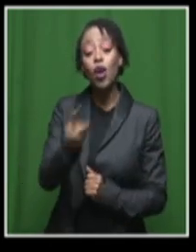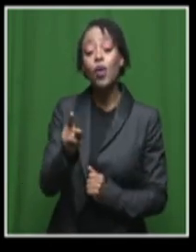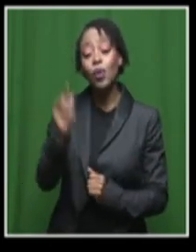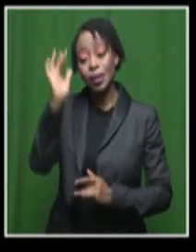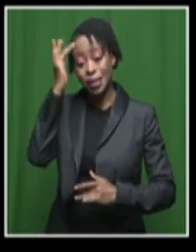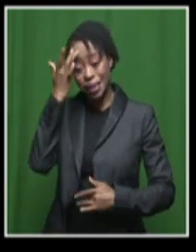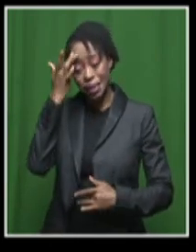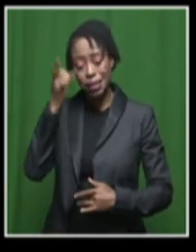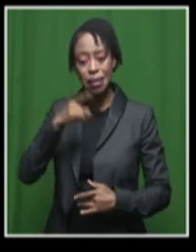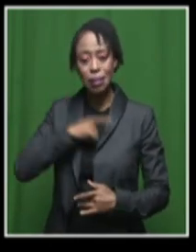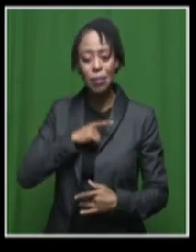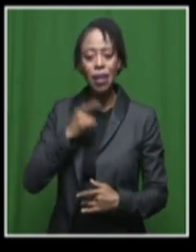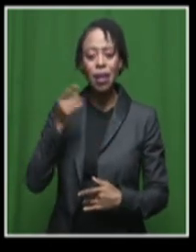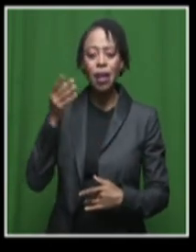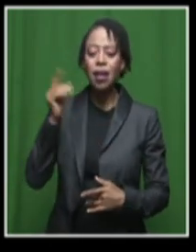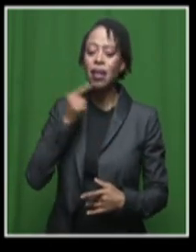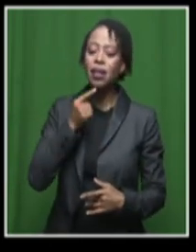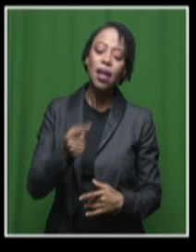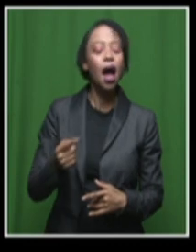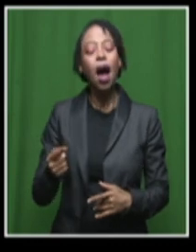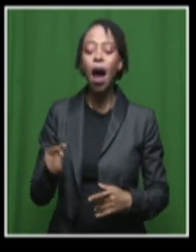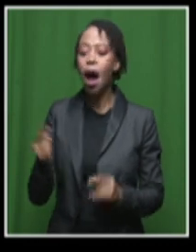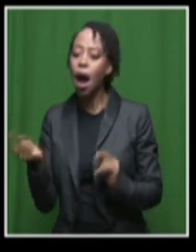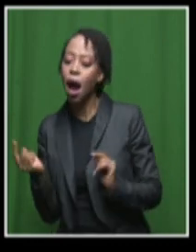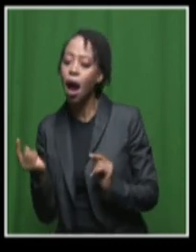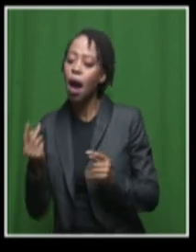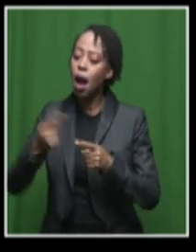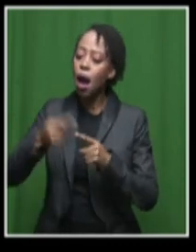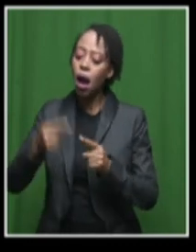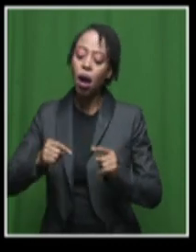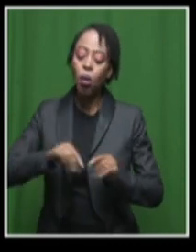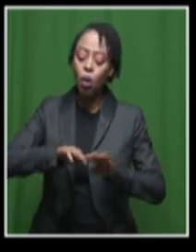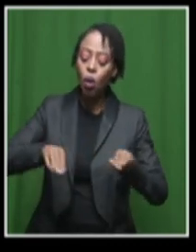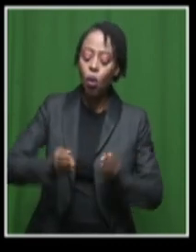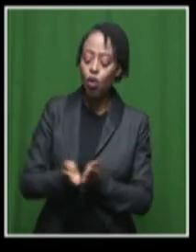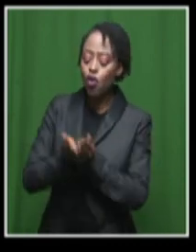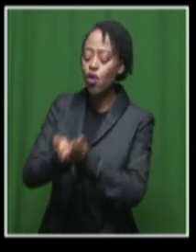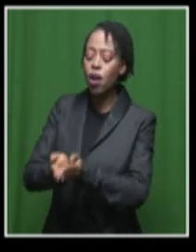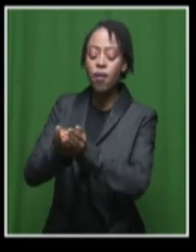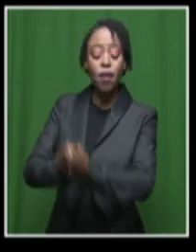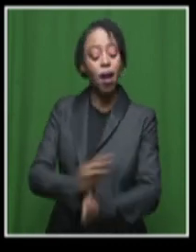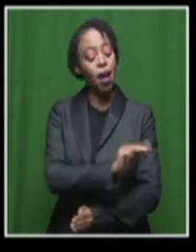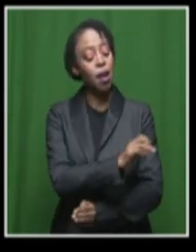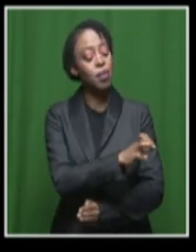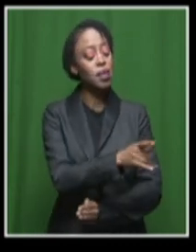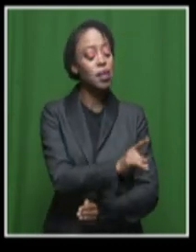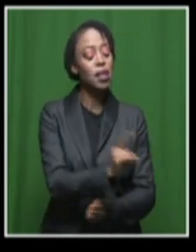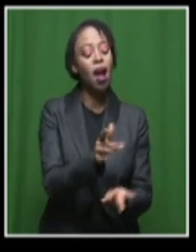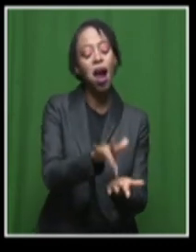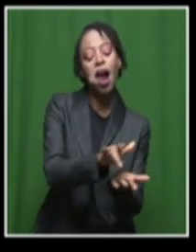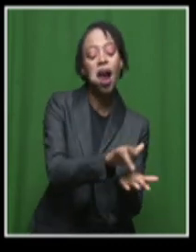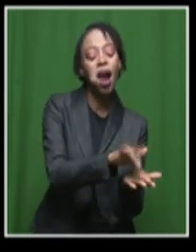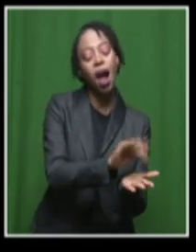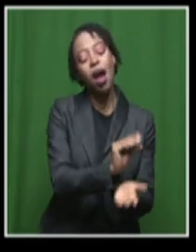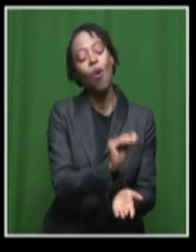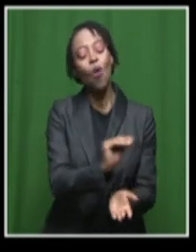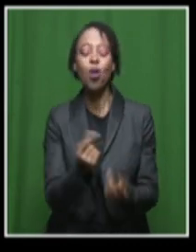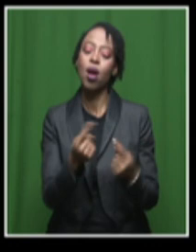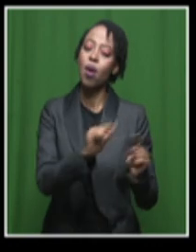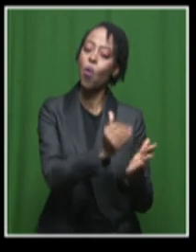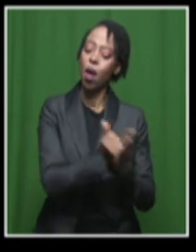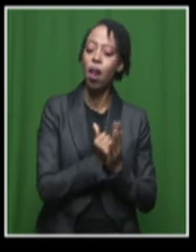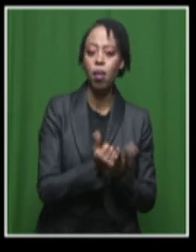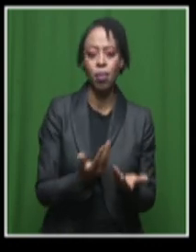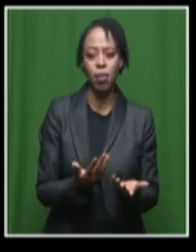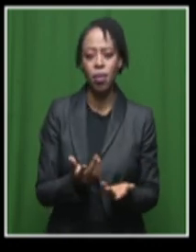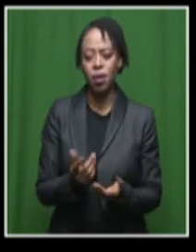sick, I'm hearing these days, you just say, let's cross the Limpopo River. There's an MEC there who's running charity department. It's